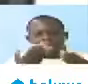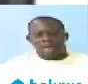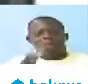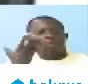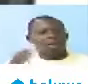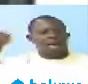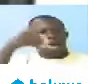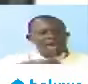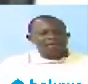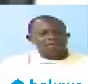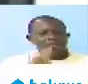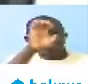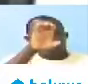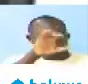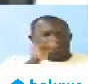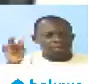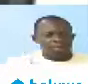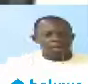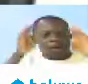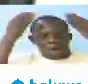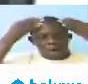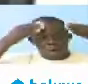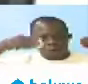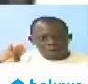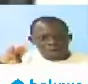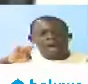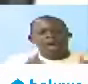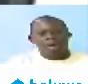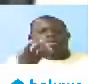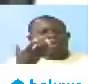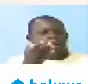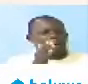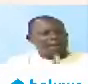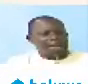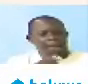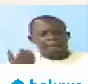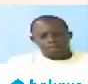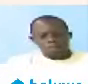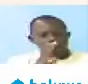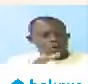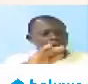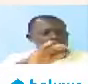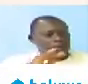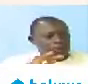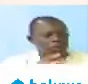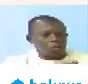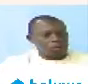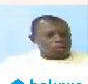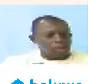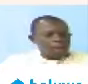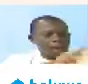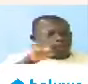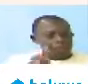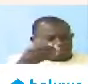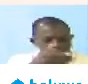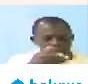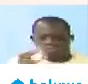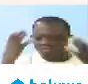When we reached Burkina, so many received word of honor. People who received us at Burkina, they didn't have any problems there.